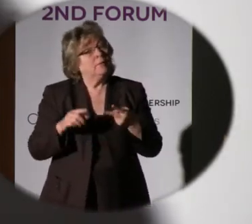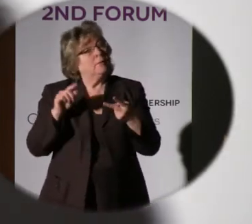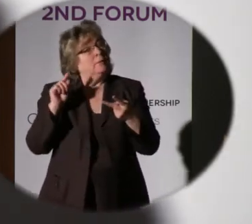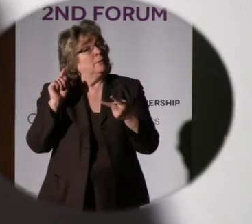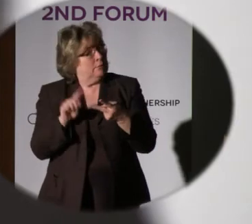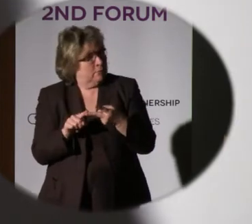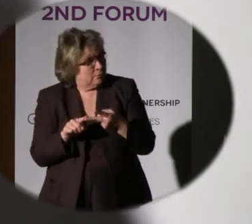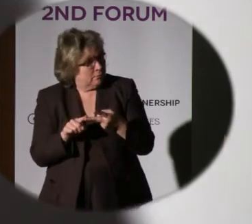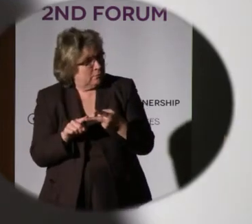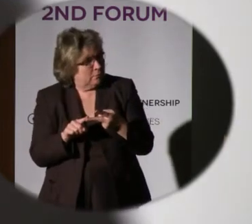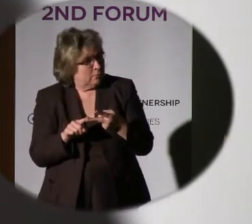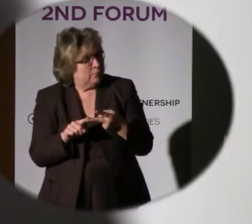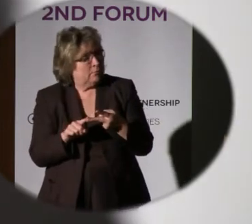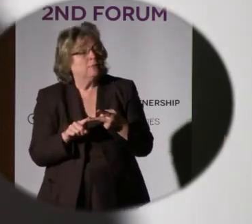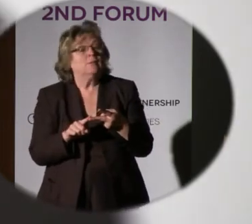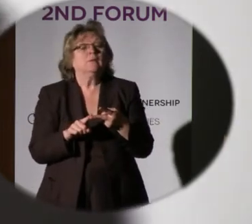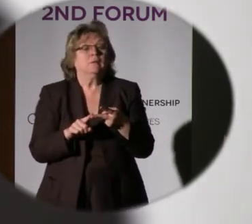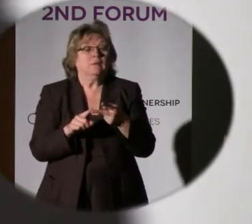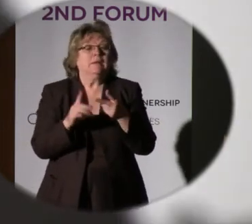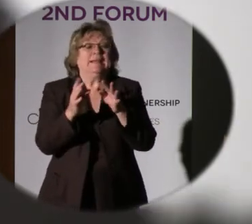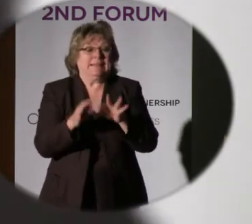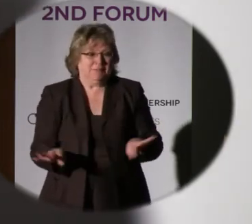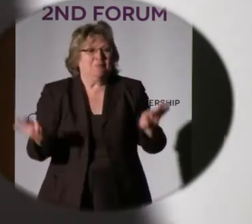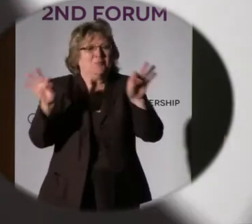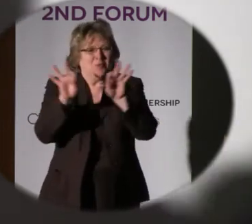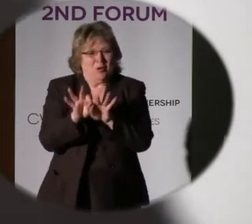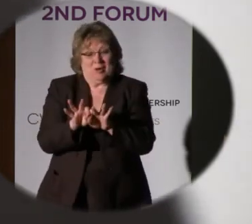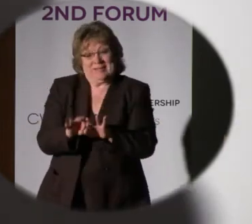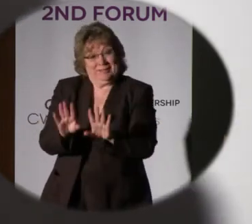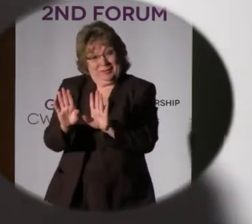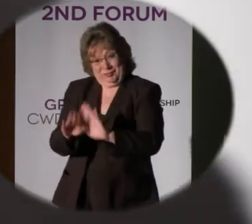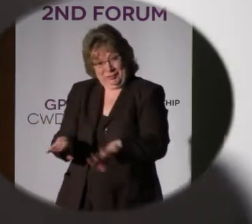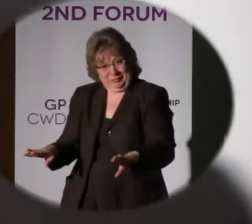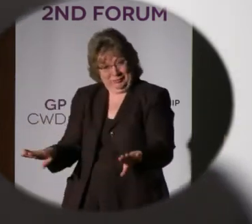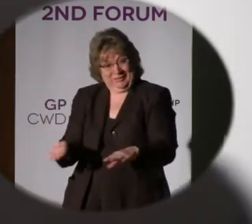present on the situation of children in Vietnam.